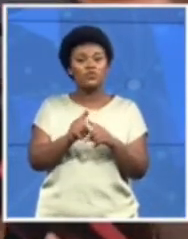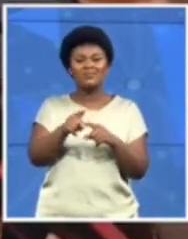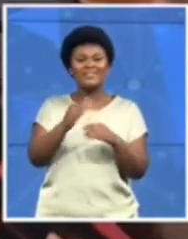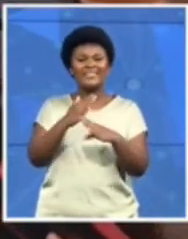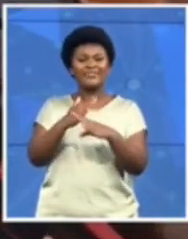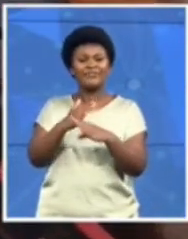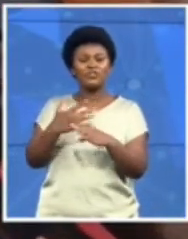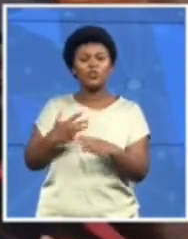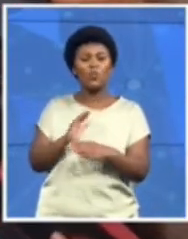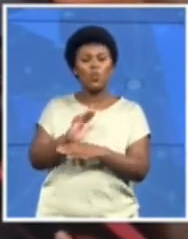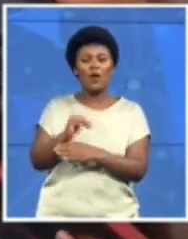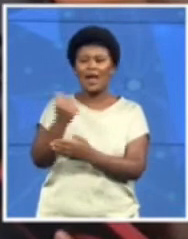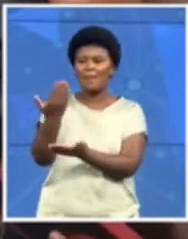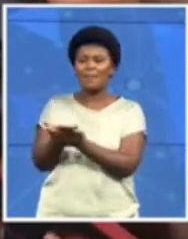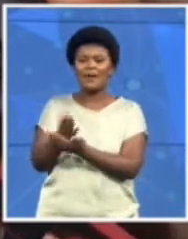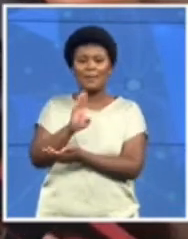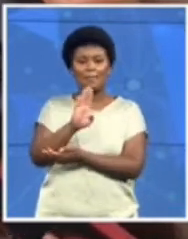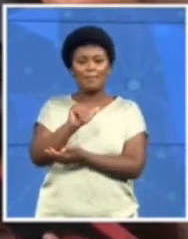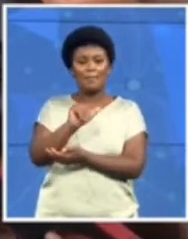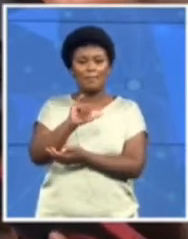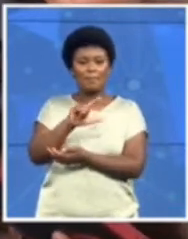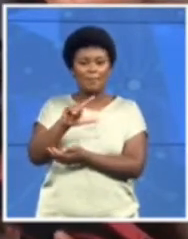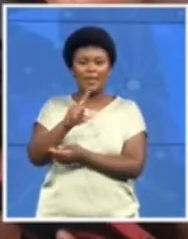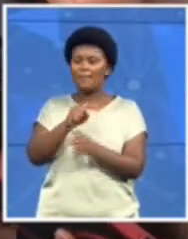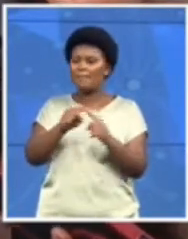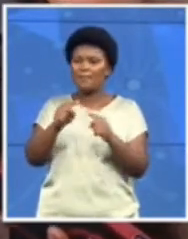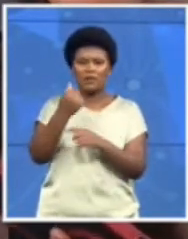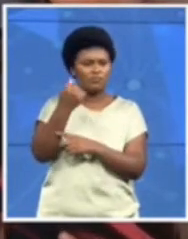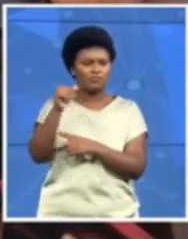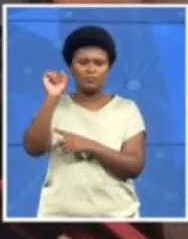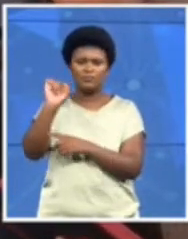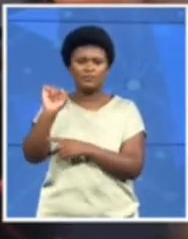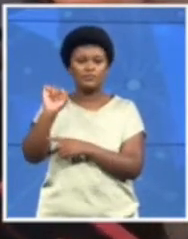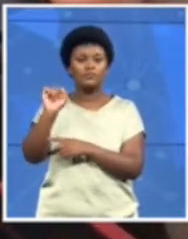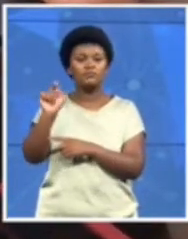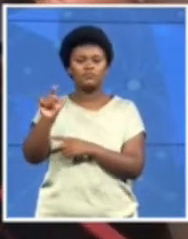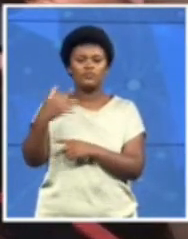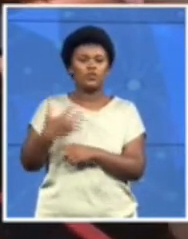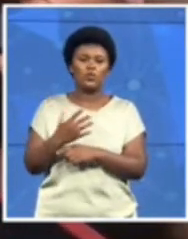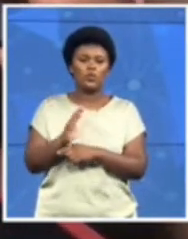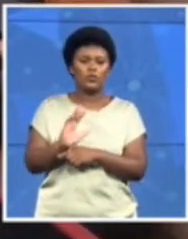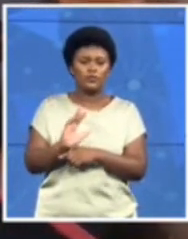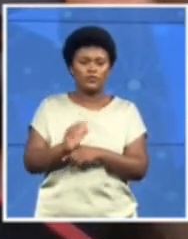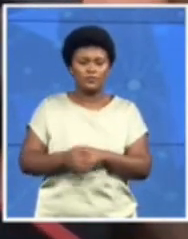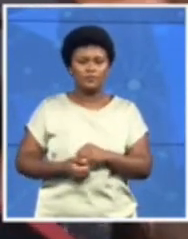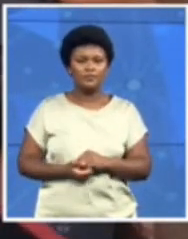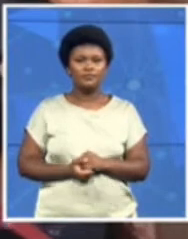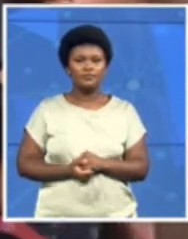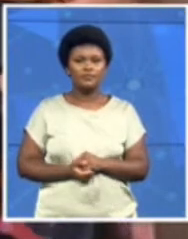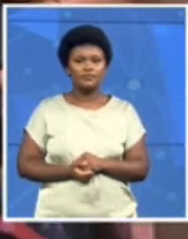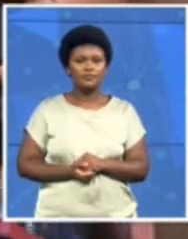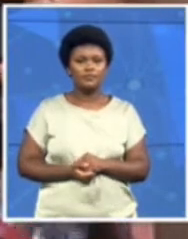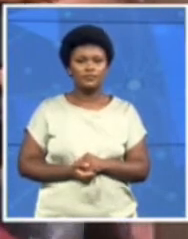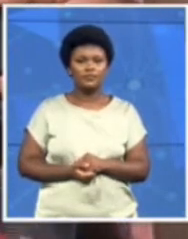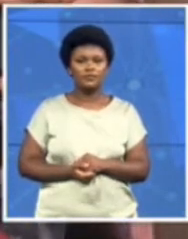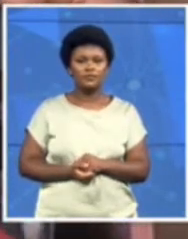bail. And more charges are likely to be added as the investigation continues. Is there any